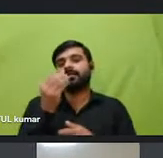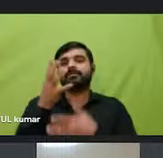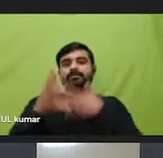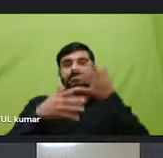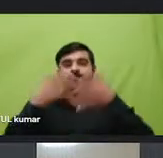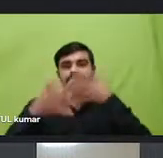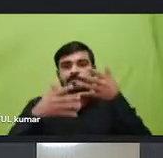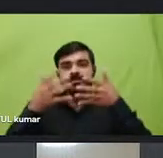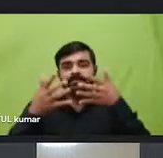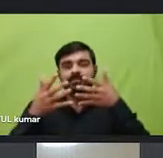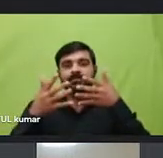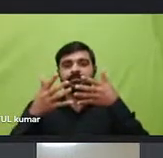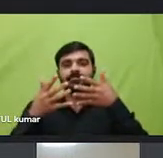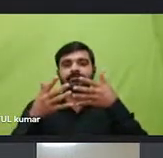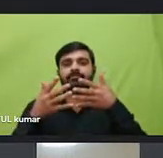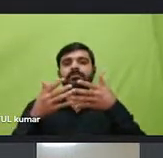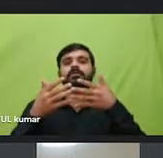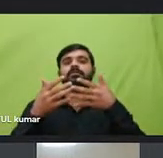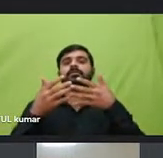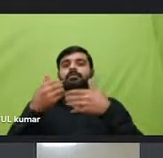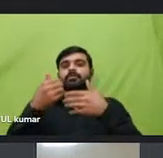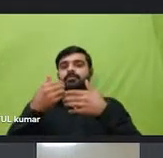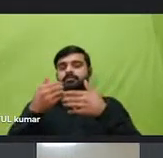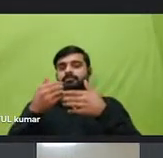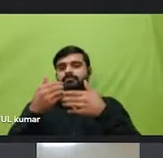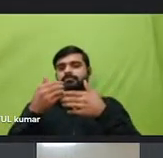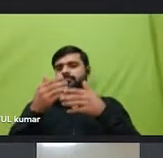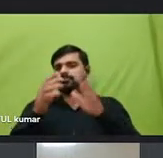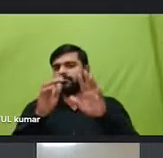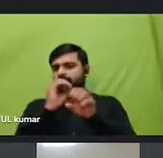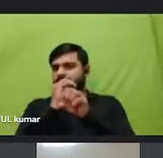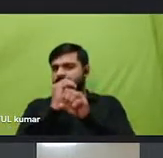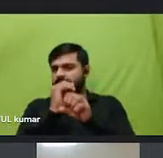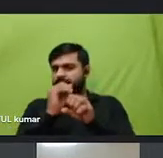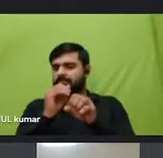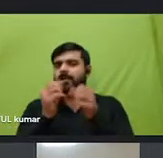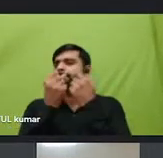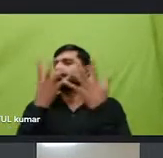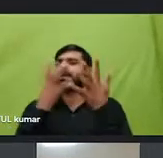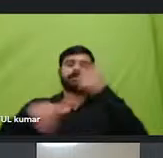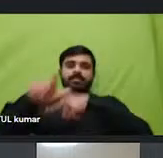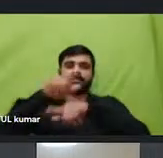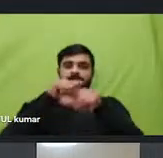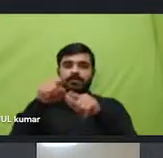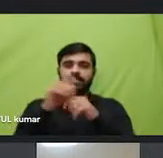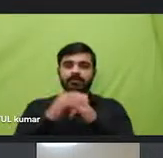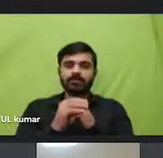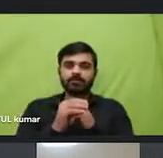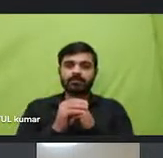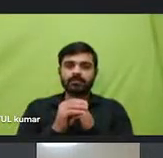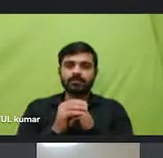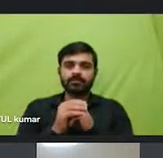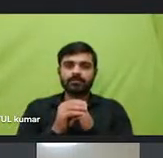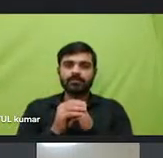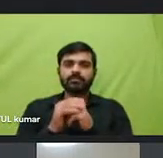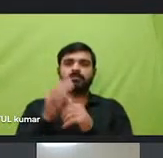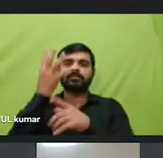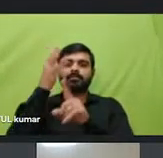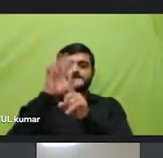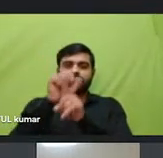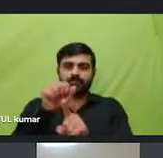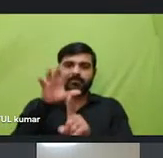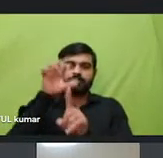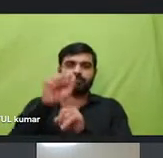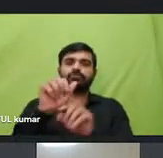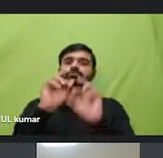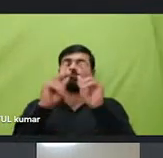sign, to grab is in many sign languages also accompanied by